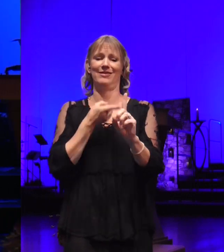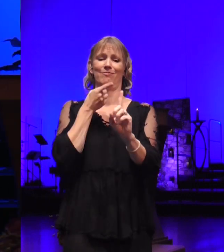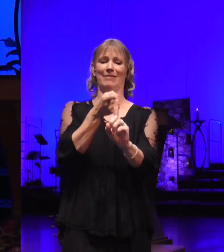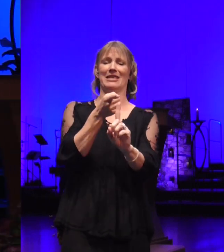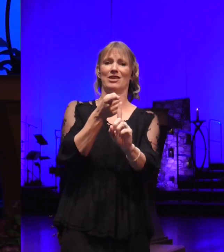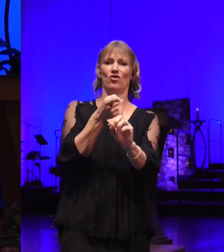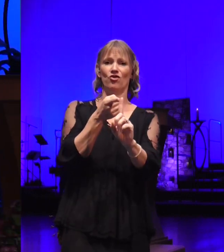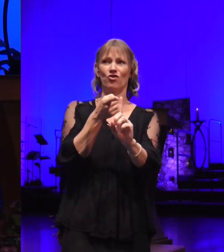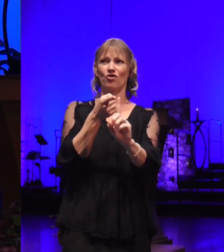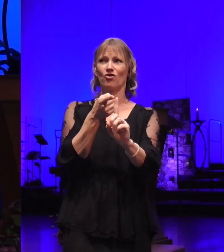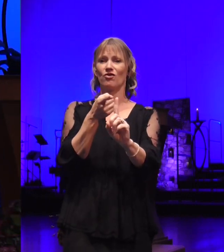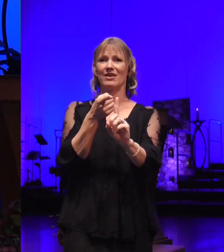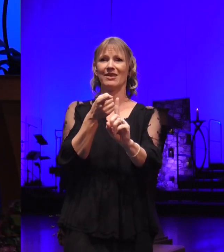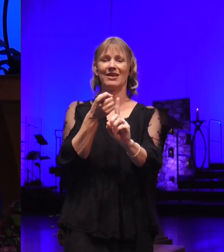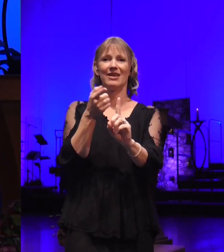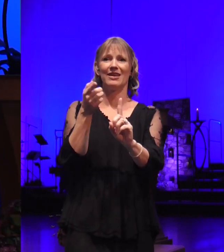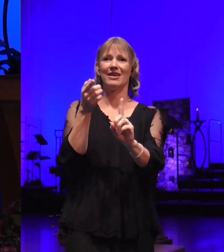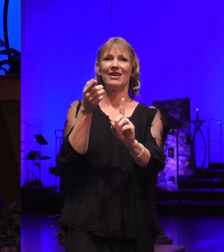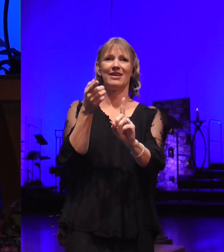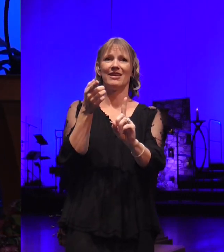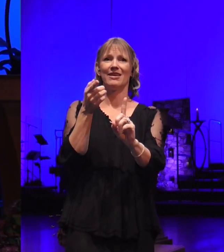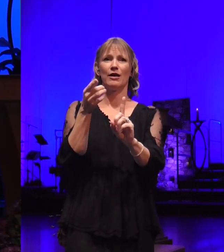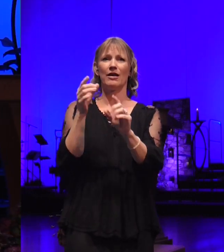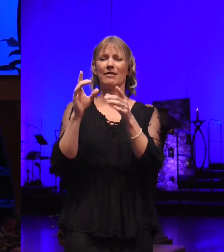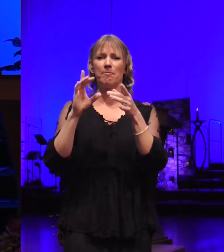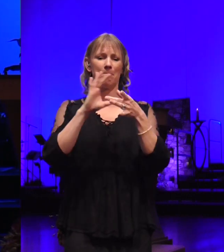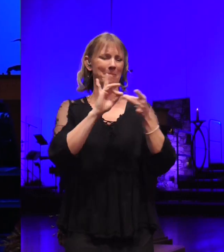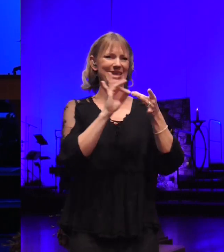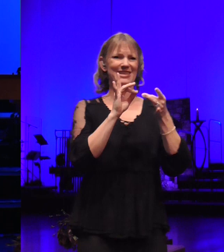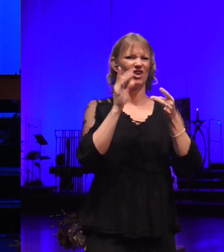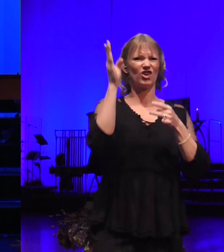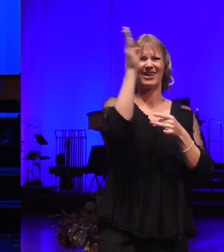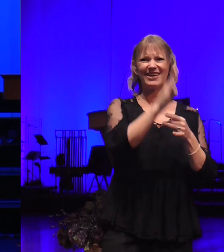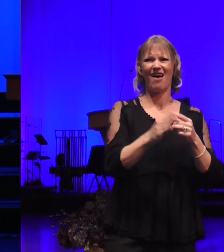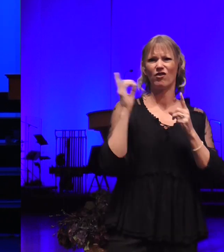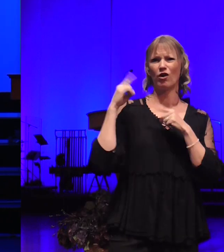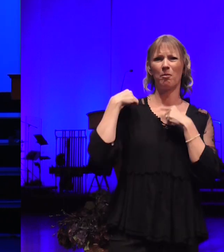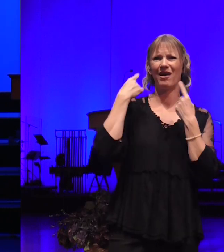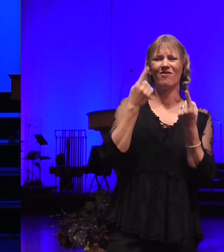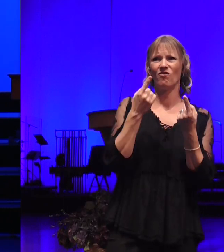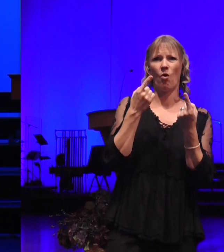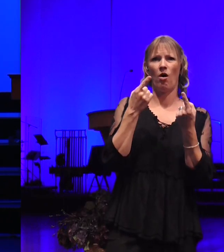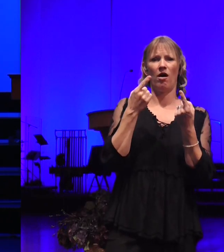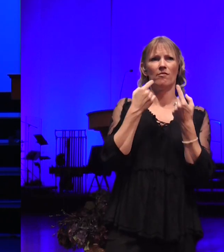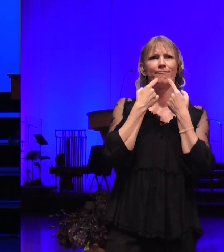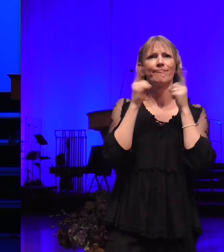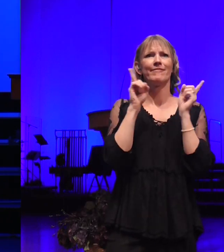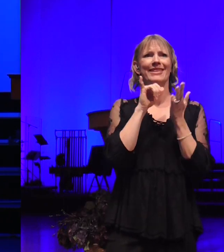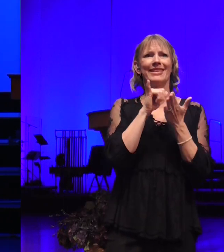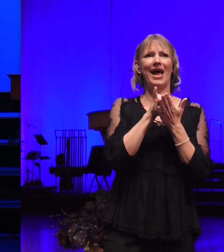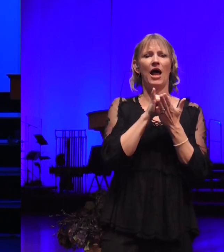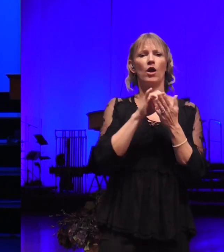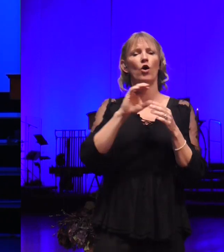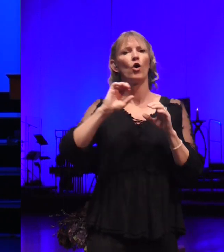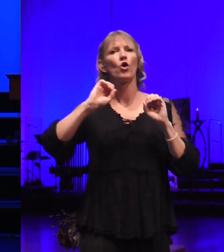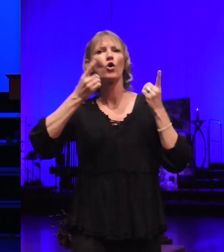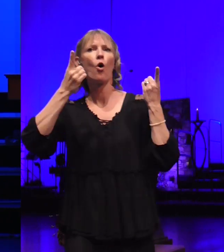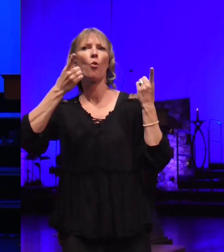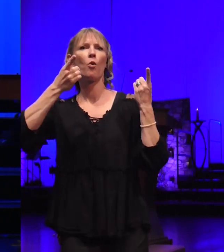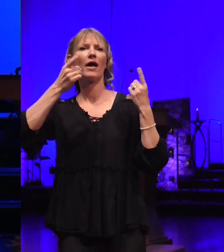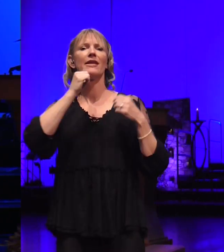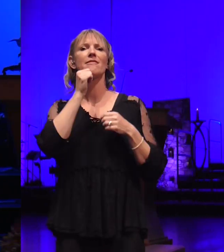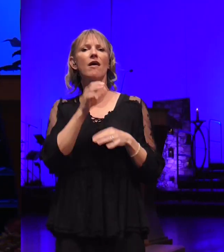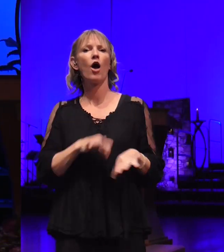message that was never given before. There is no one unworthy of God's